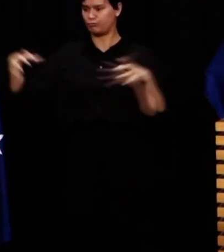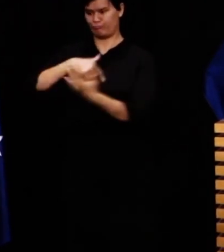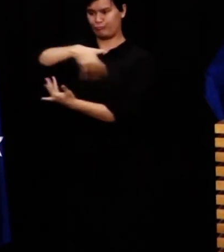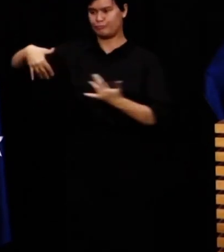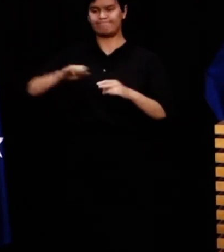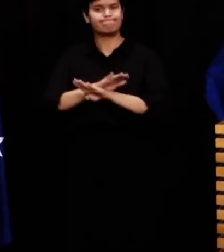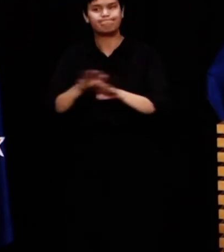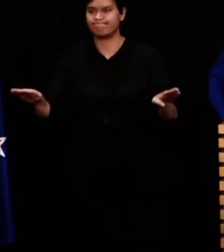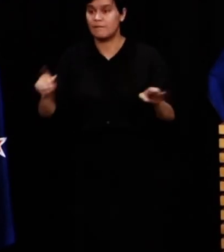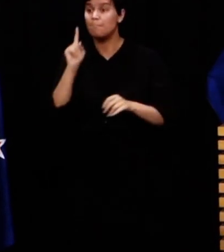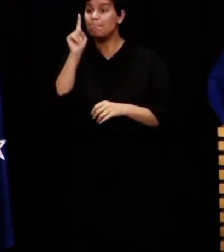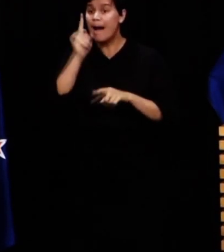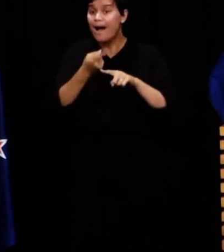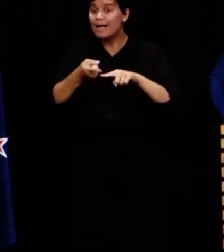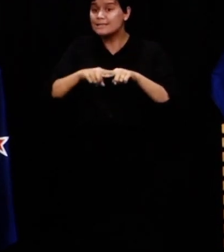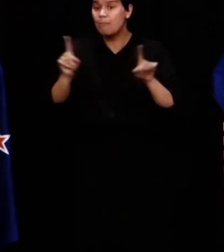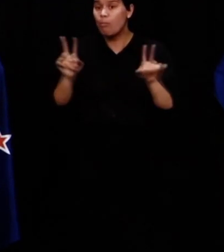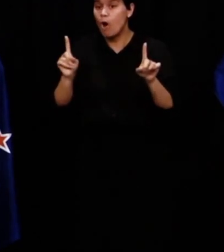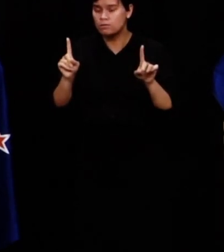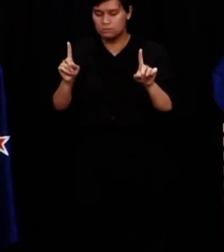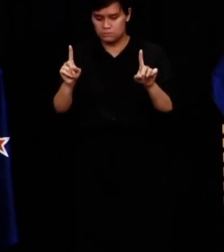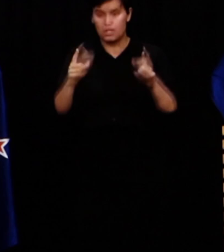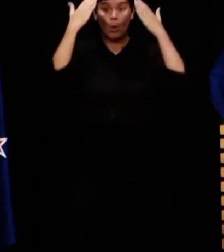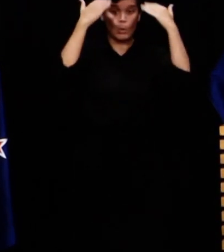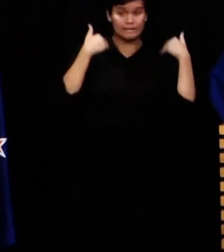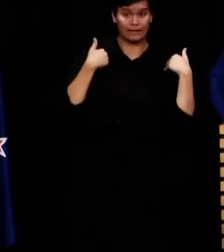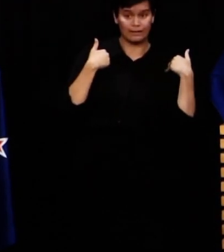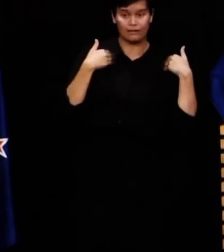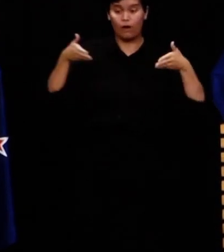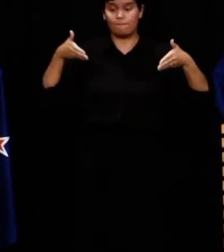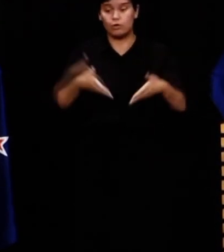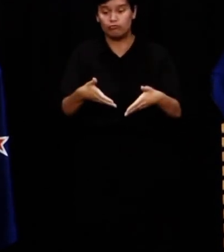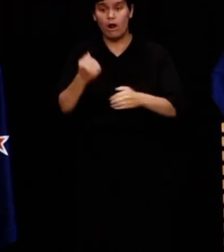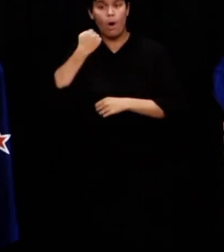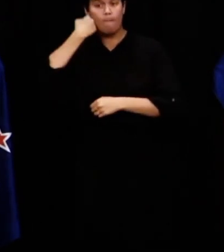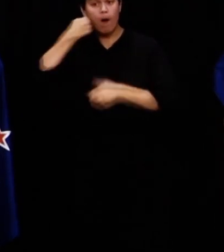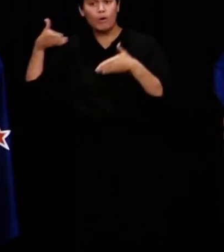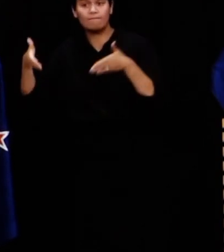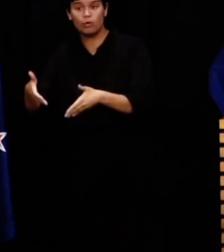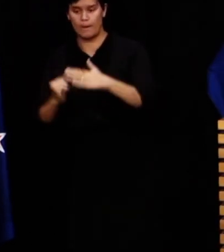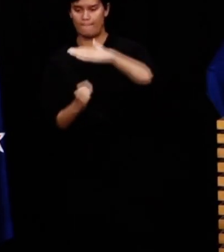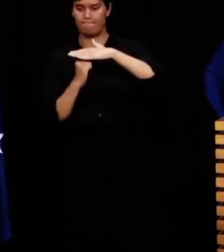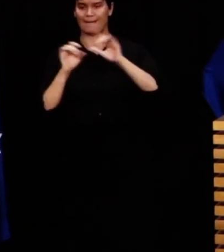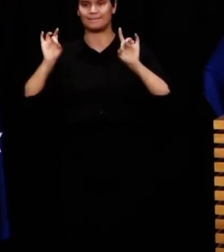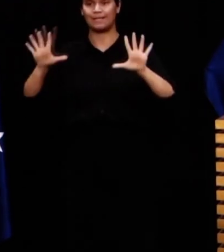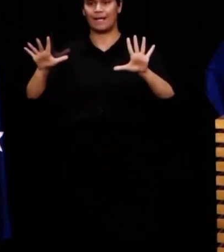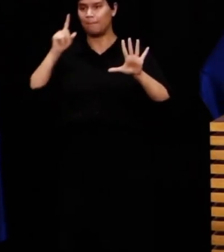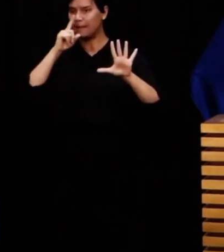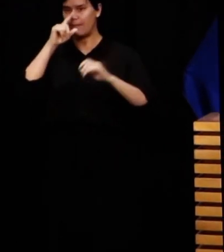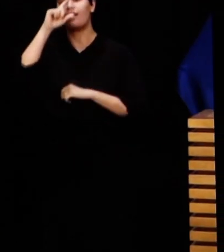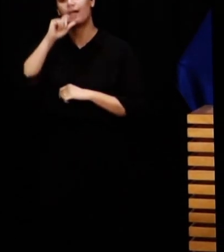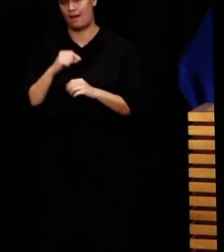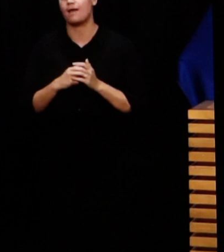services, funerals and tangihanga. Physical distancing and public health measures legally must be maintained at those events if they do